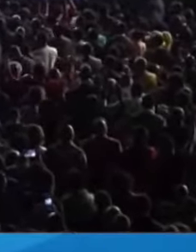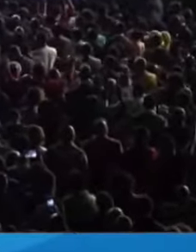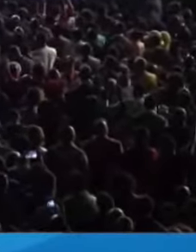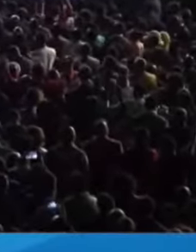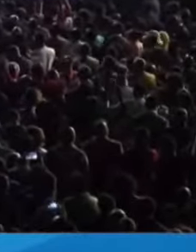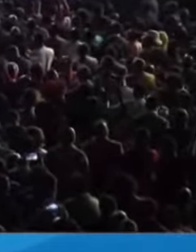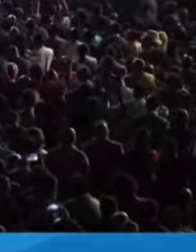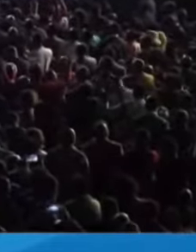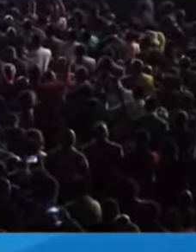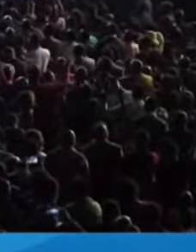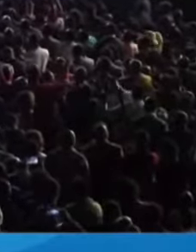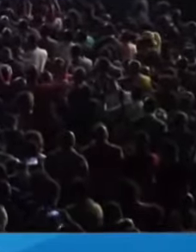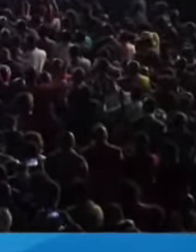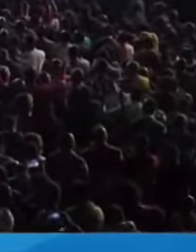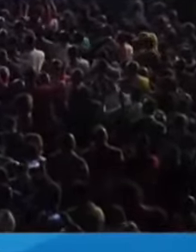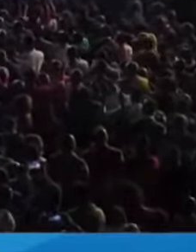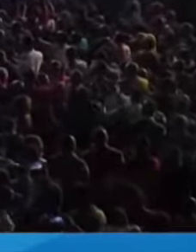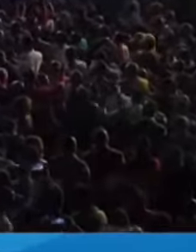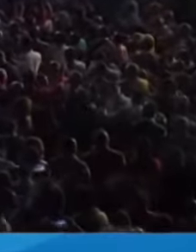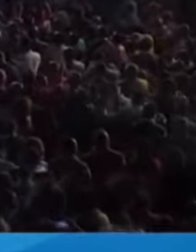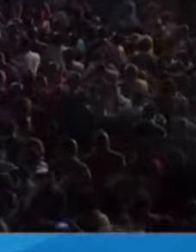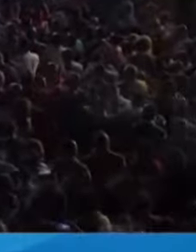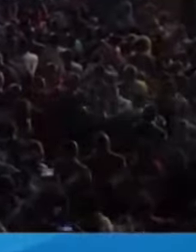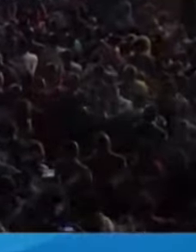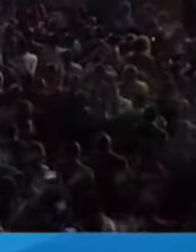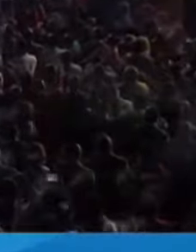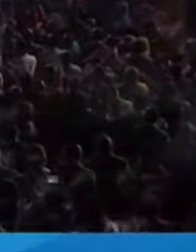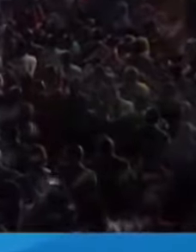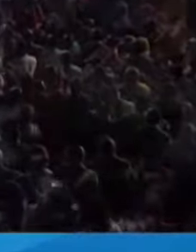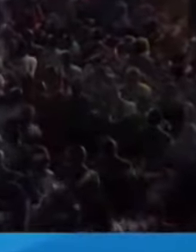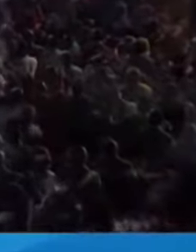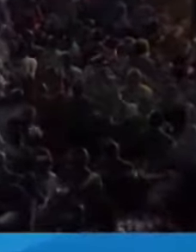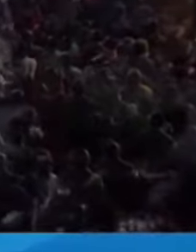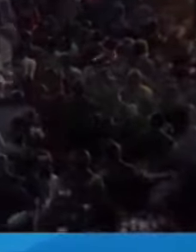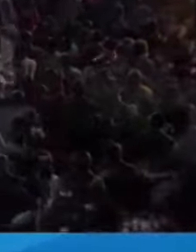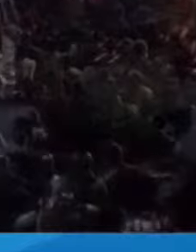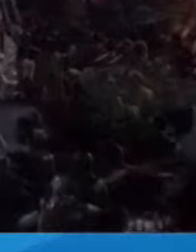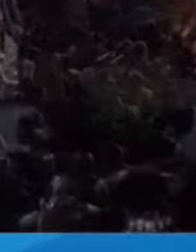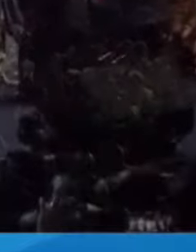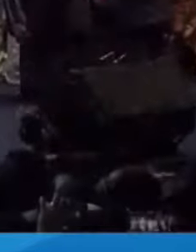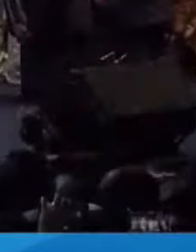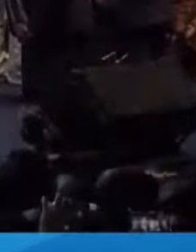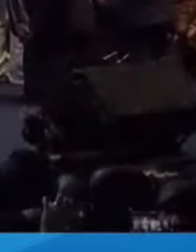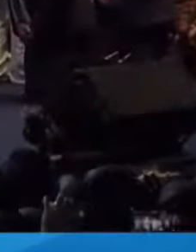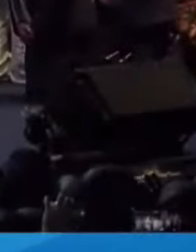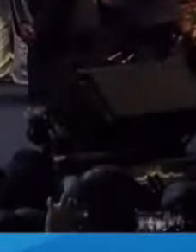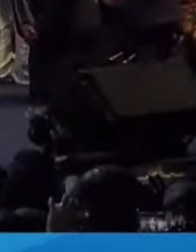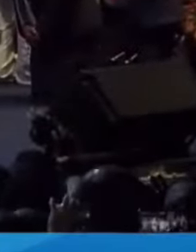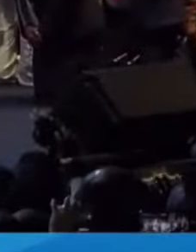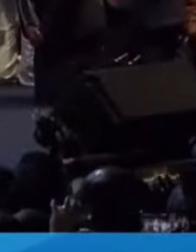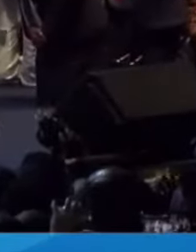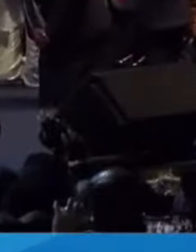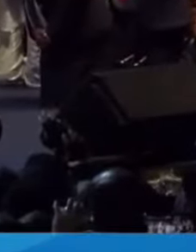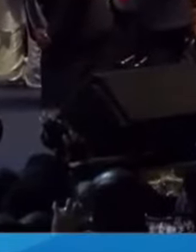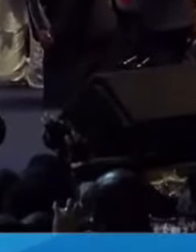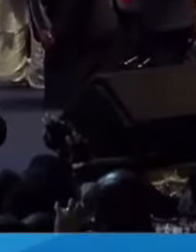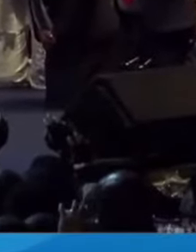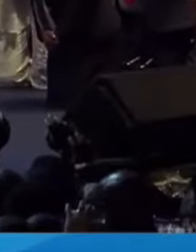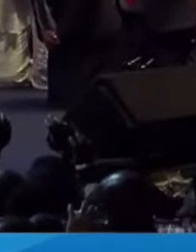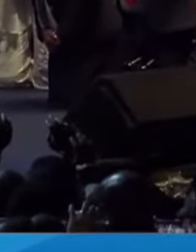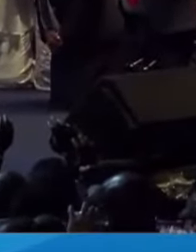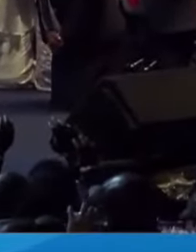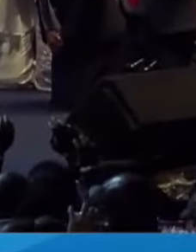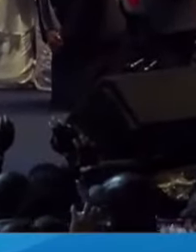all let this mighty man of God the president of this nation and the